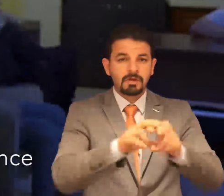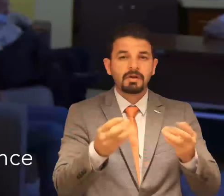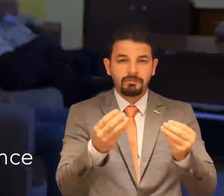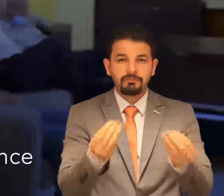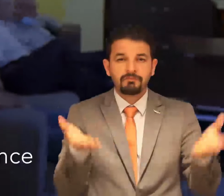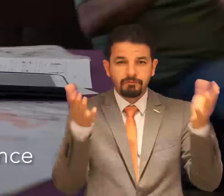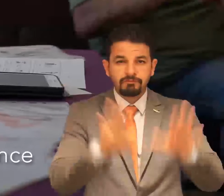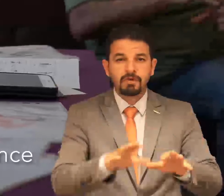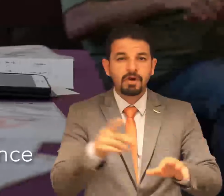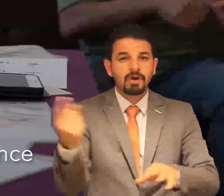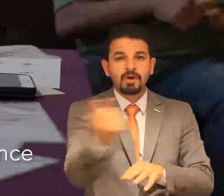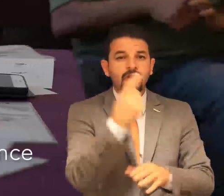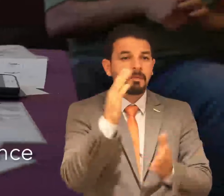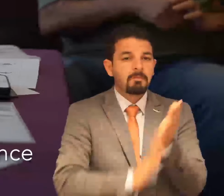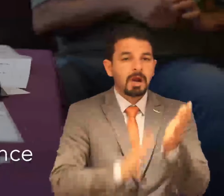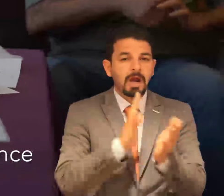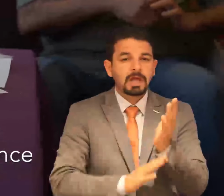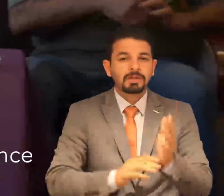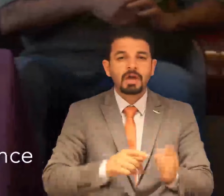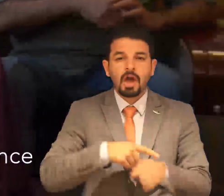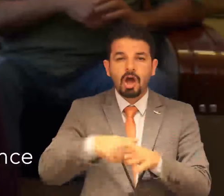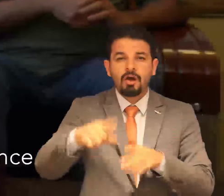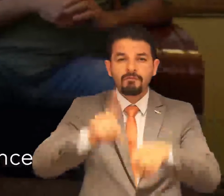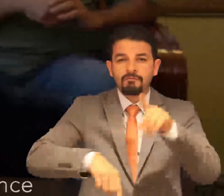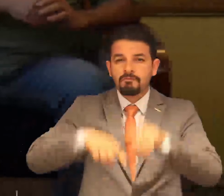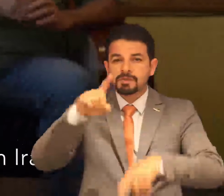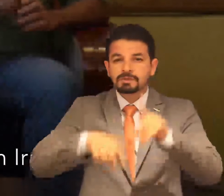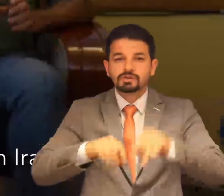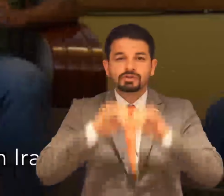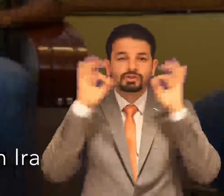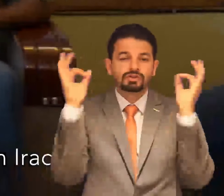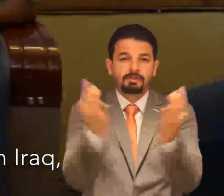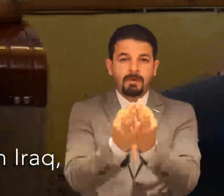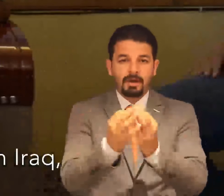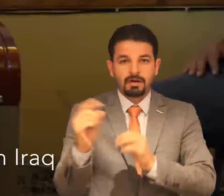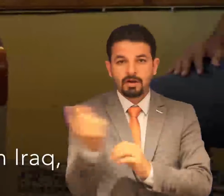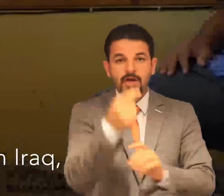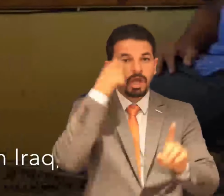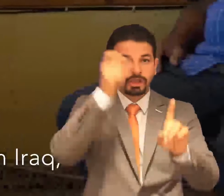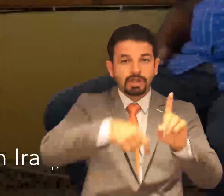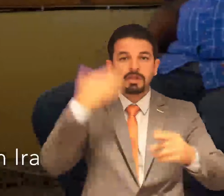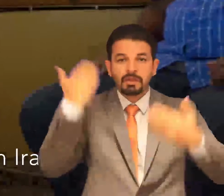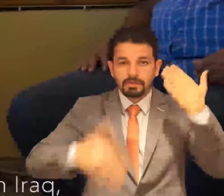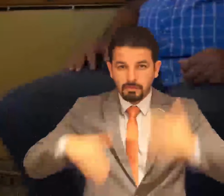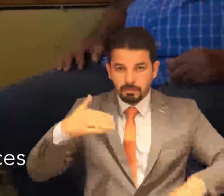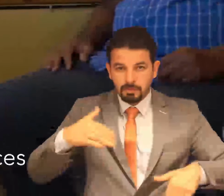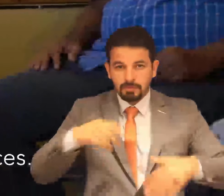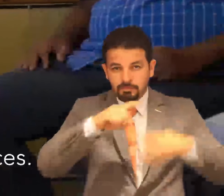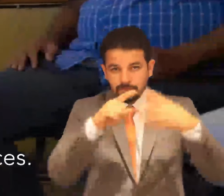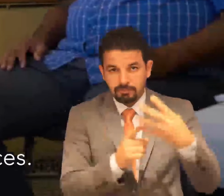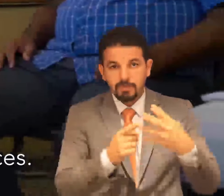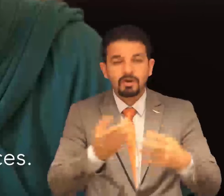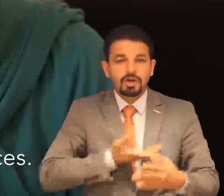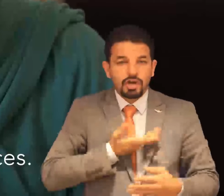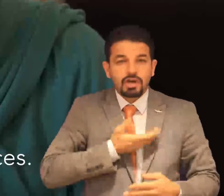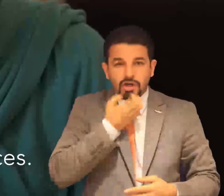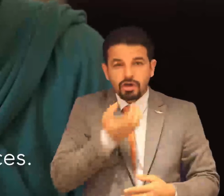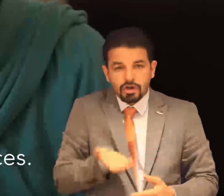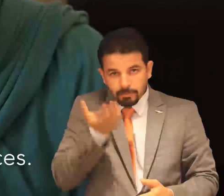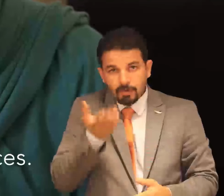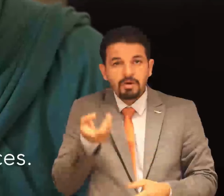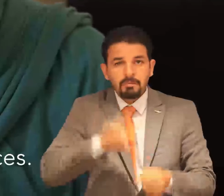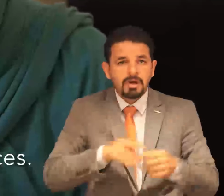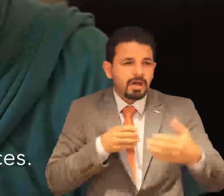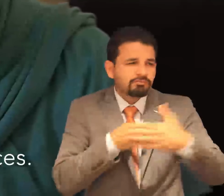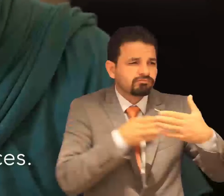risks and experiences of gender-based violence for persons with disabilities and older people in iraq and the barriers they face in